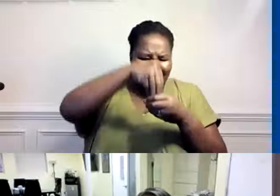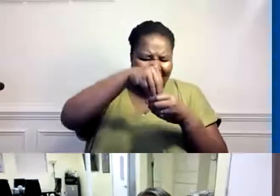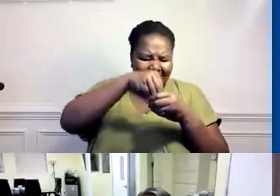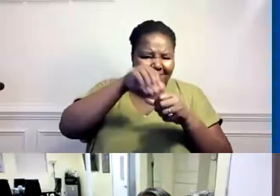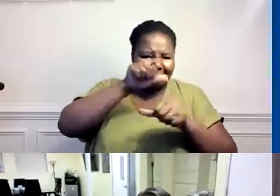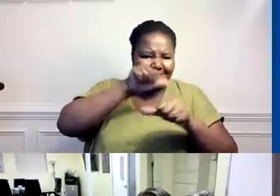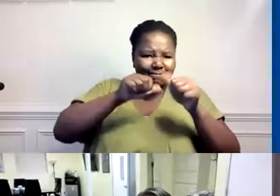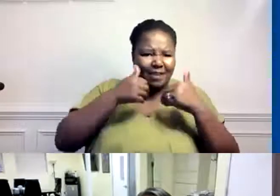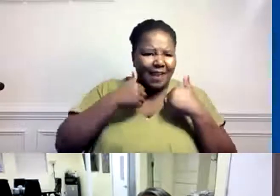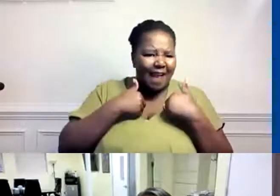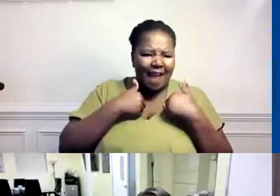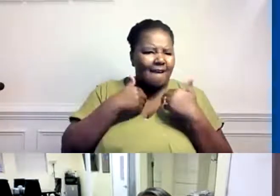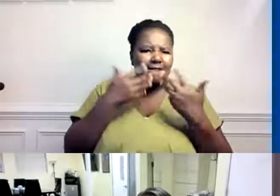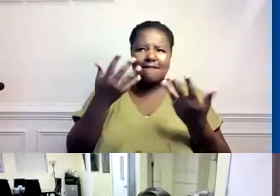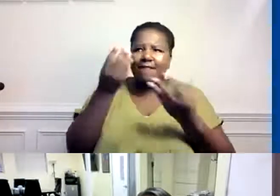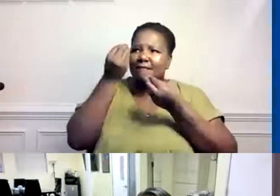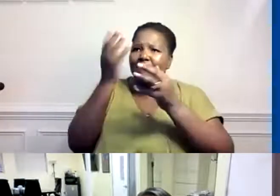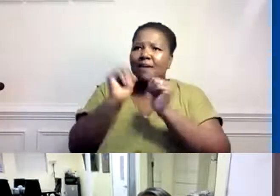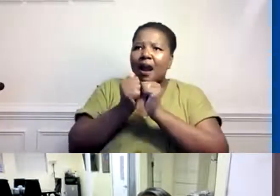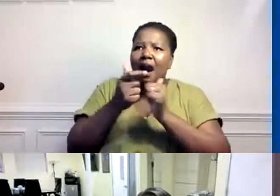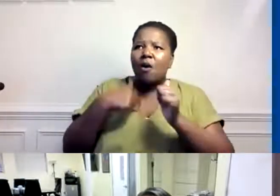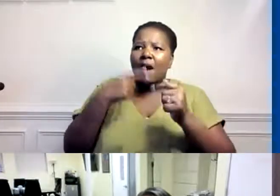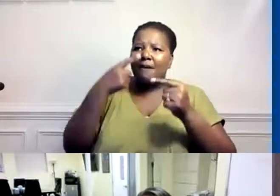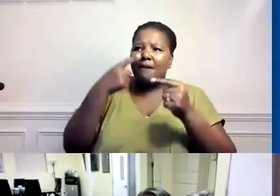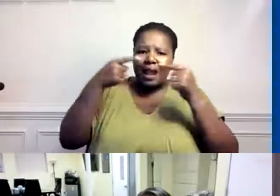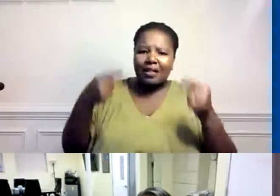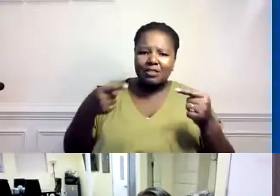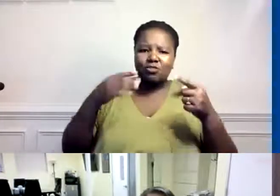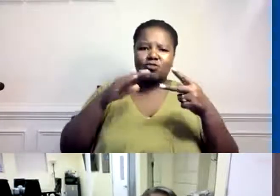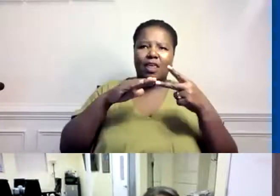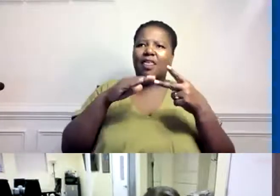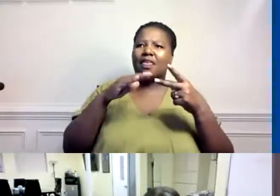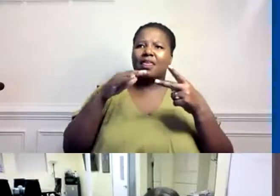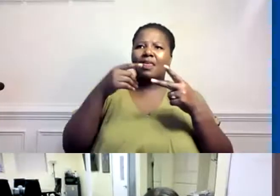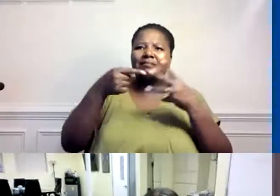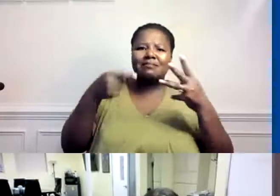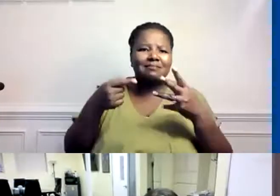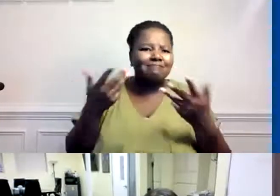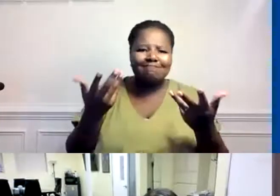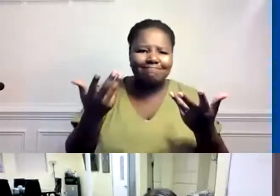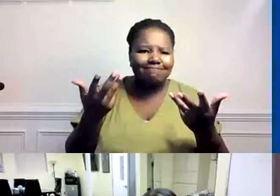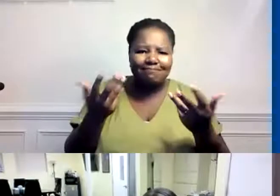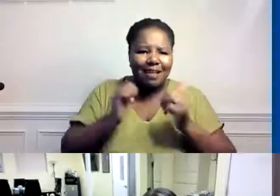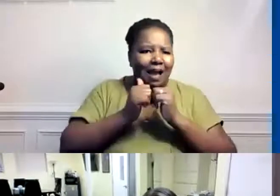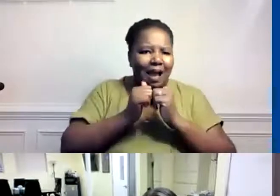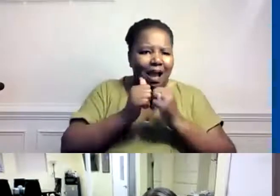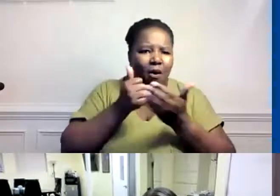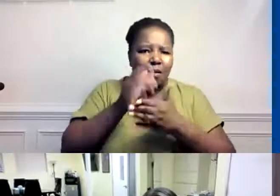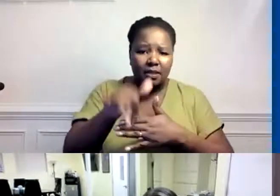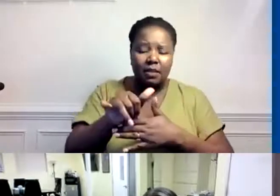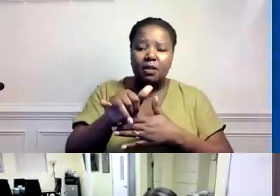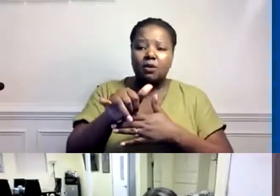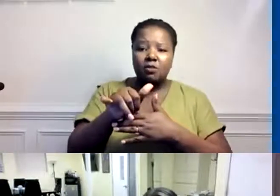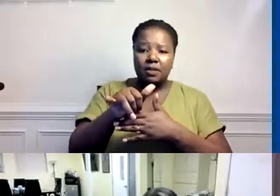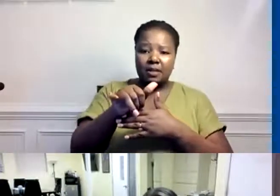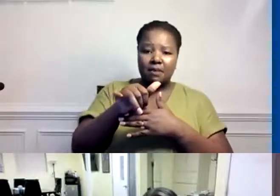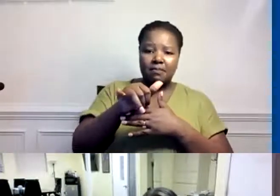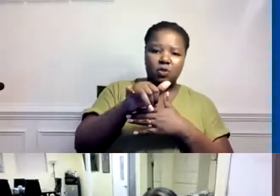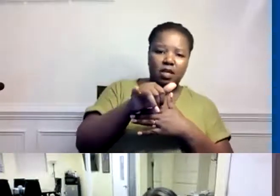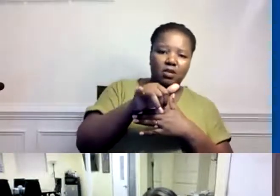information if they have allergies that, may be a challenge? I don't know if there's